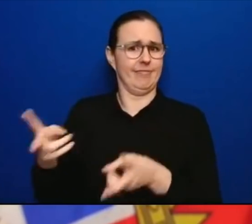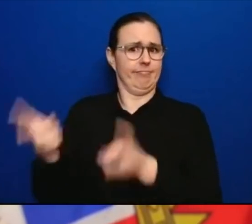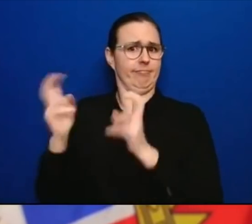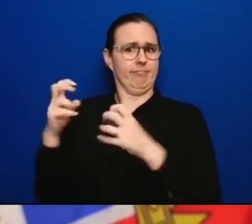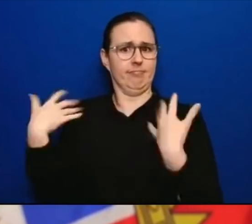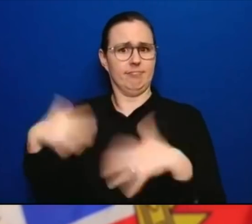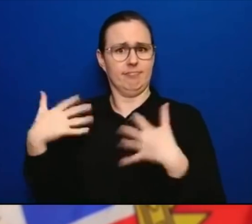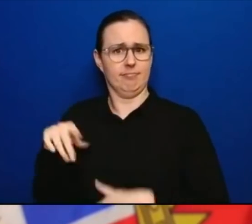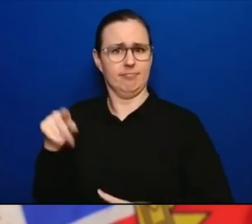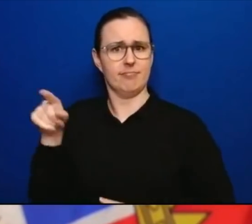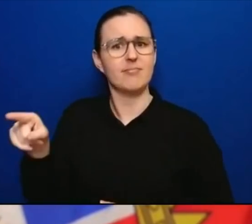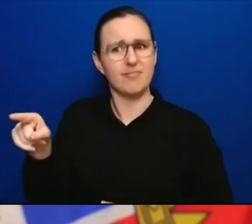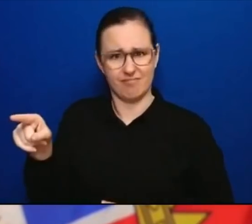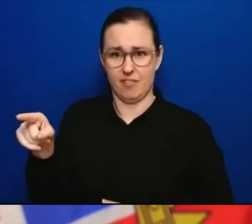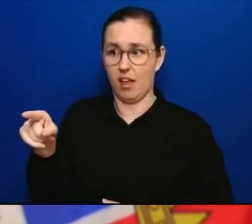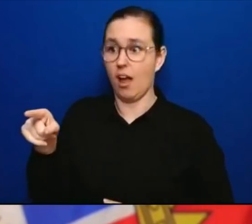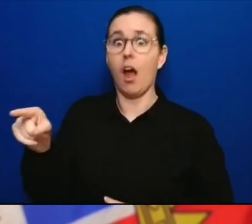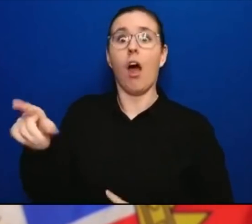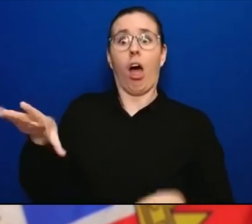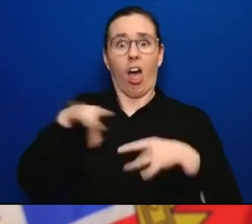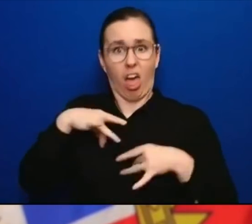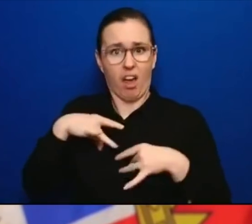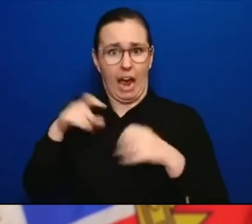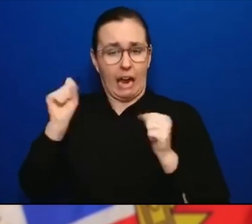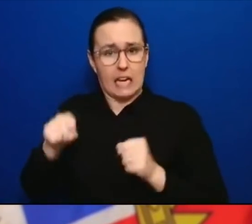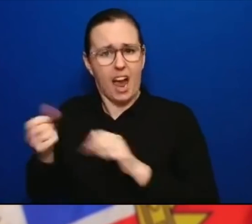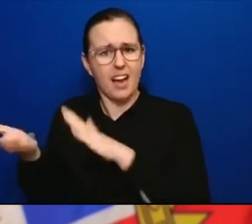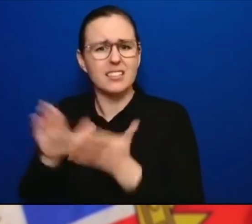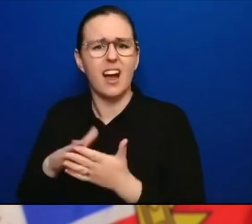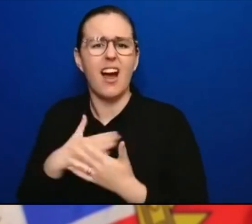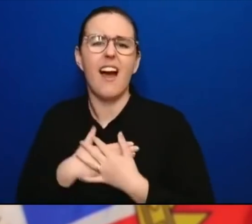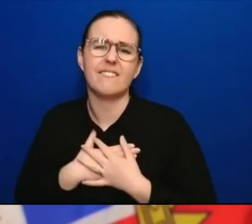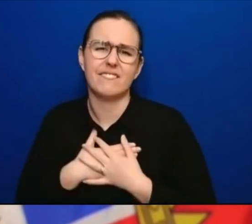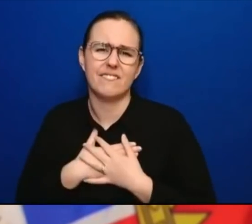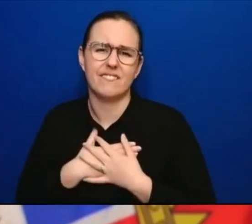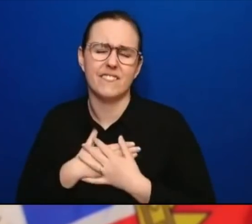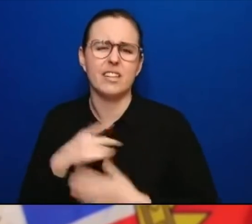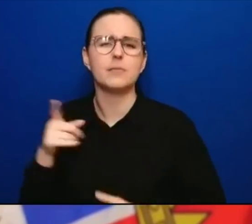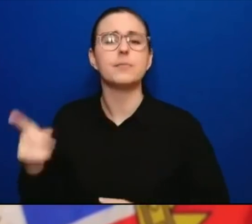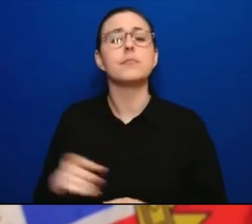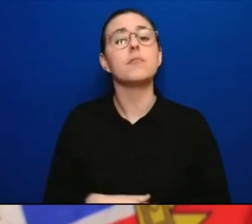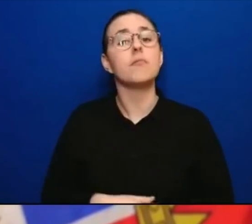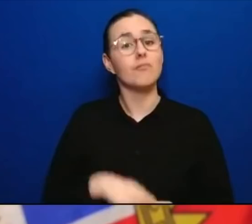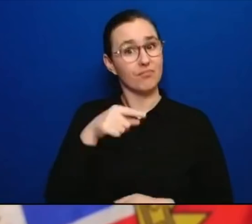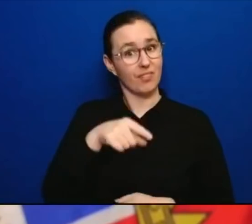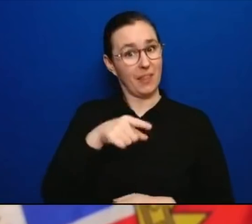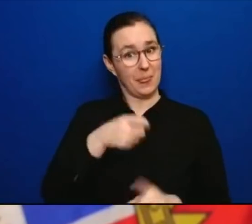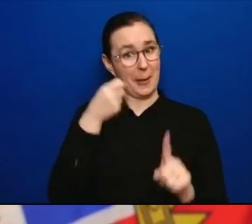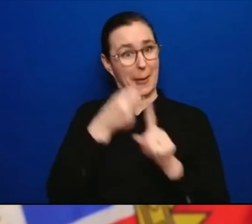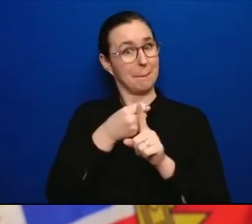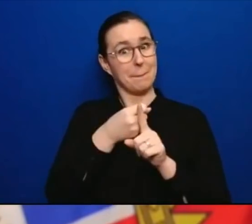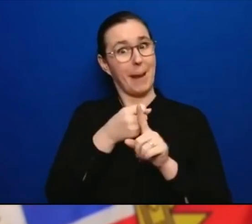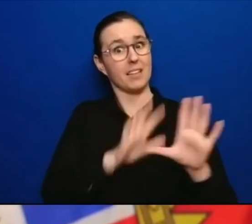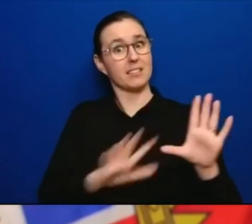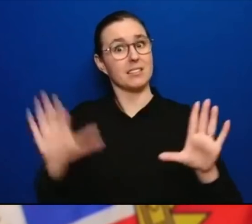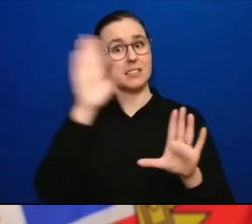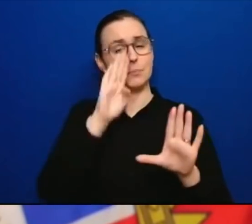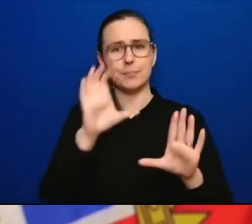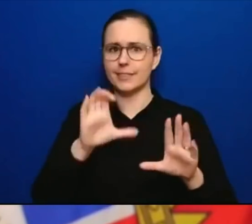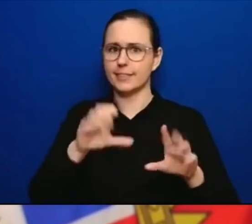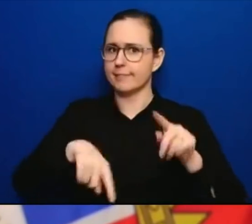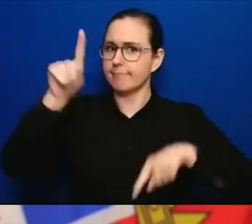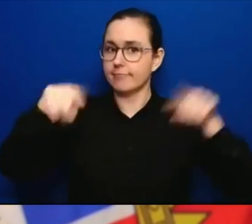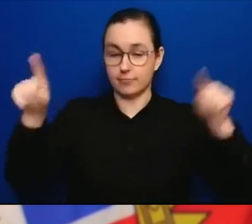same place everywhere in BC. We know that this wave has passed through in the lower mainland ahead of other parts